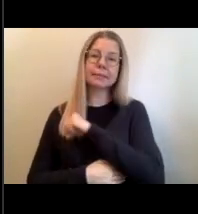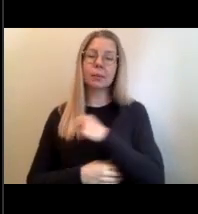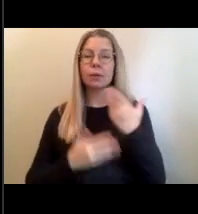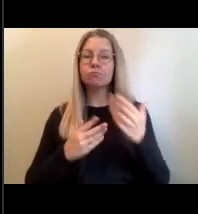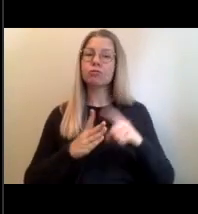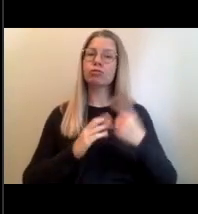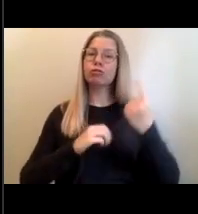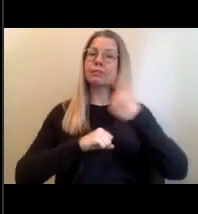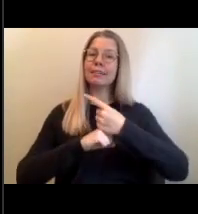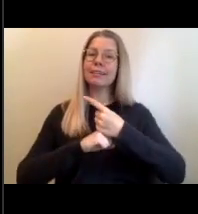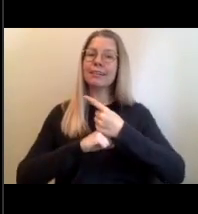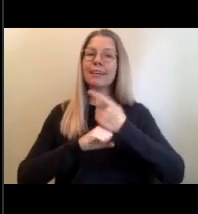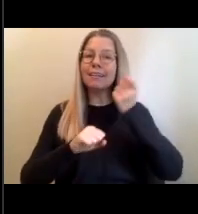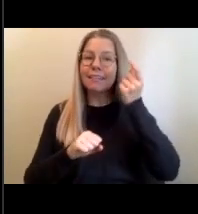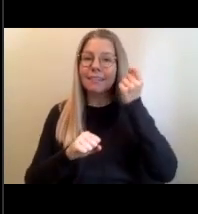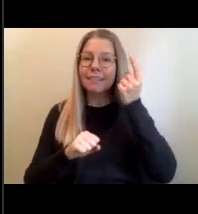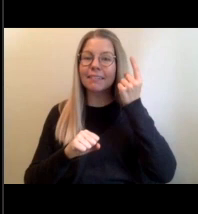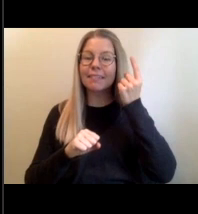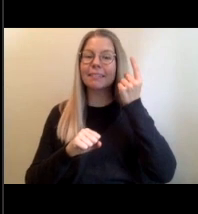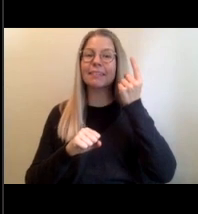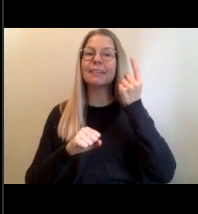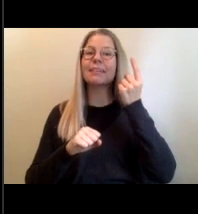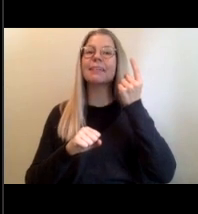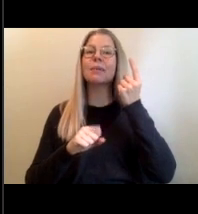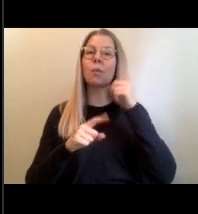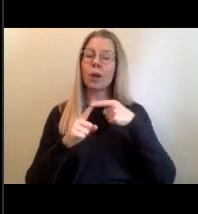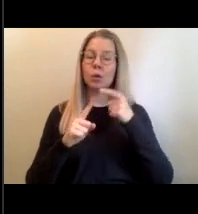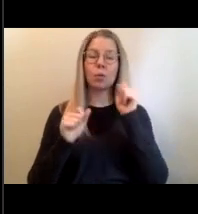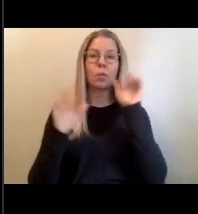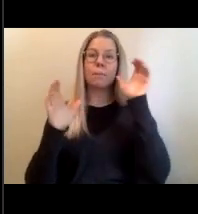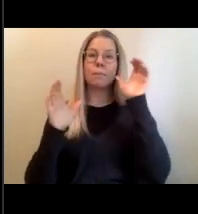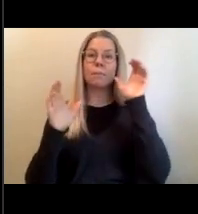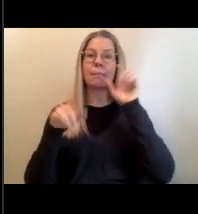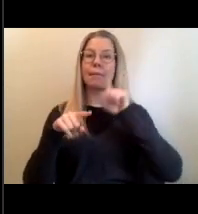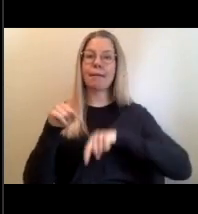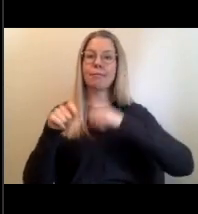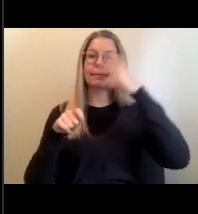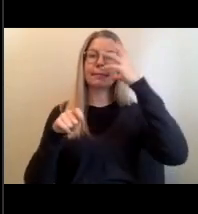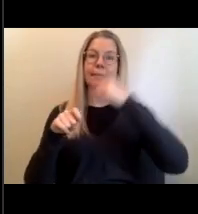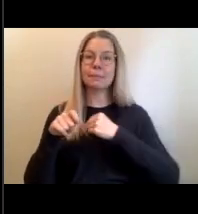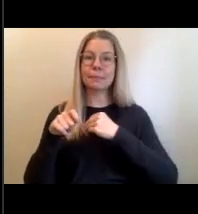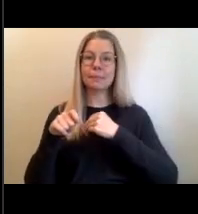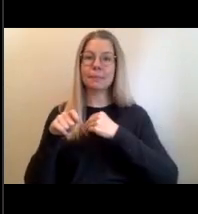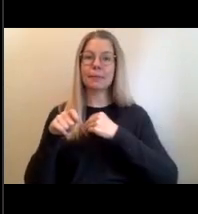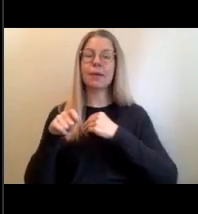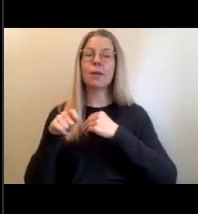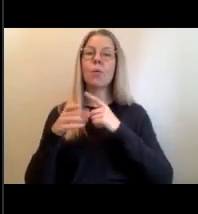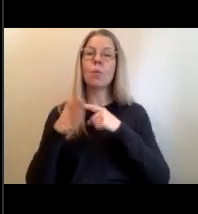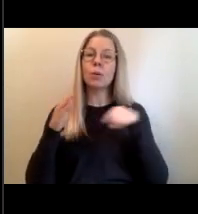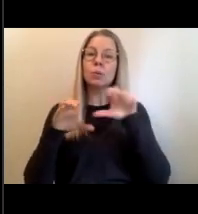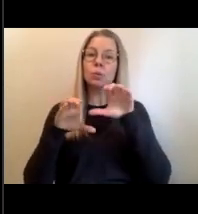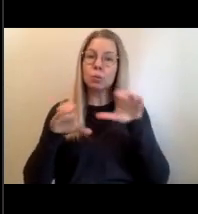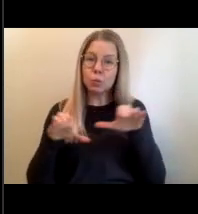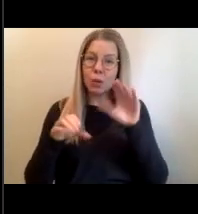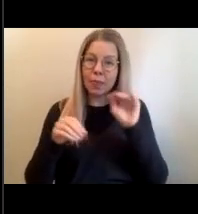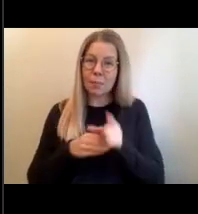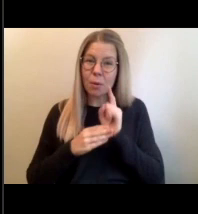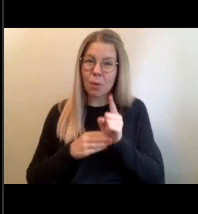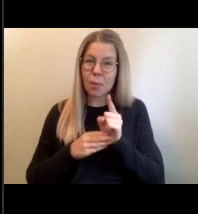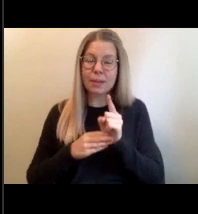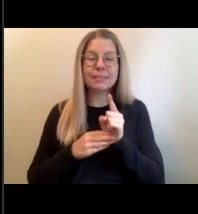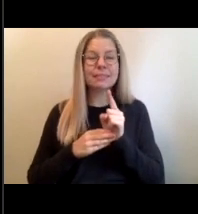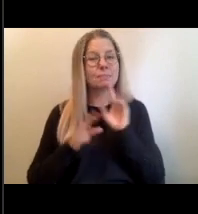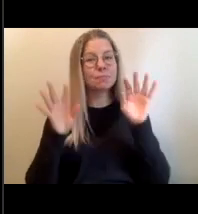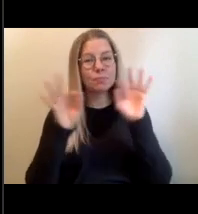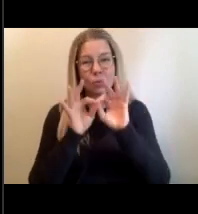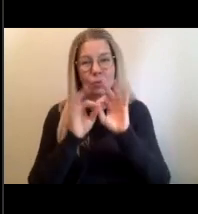that activity, what you do when you can't sleep, matters, because you're telling your